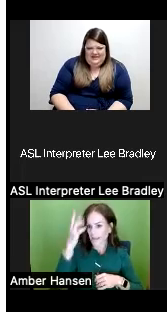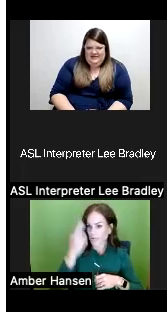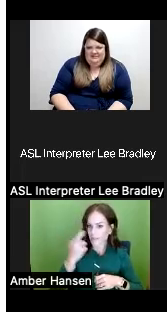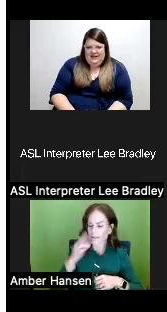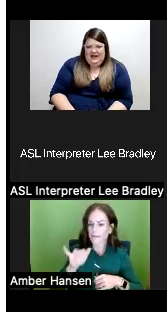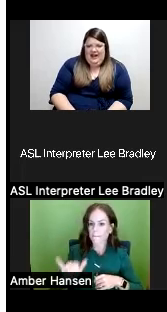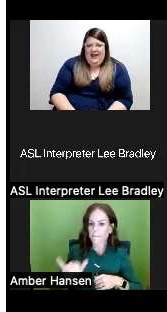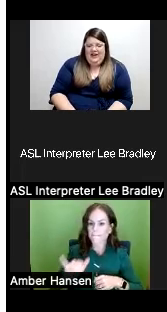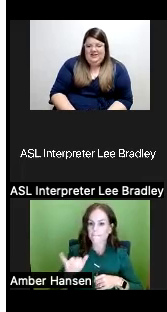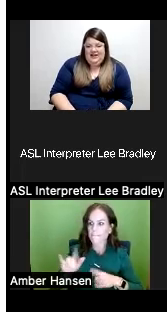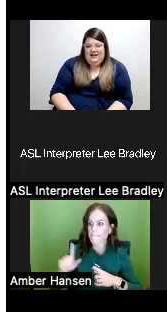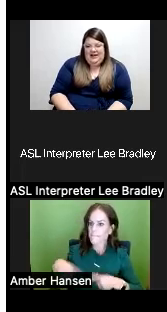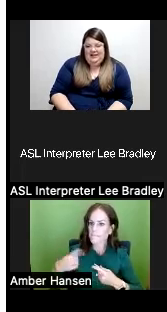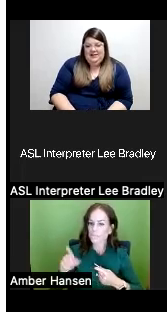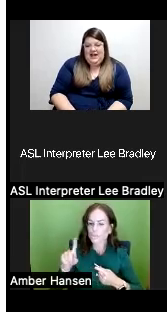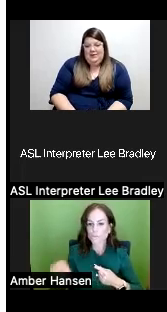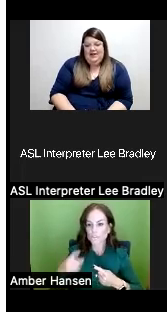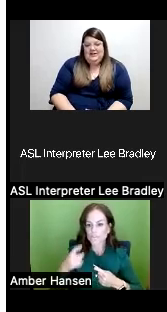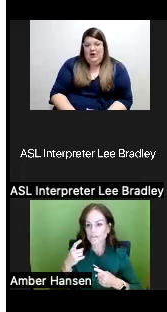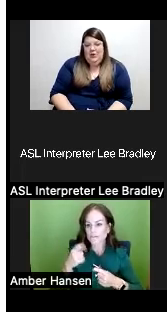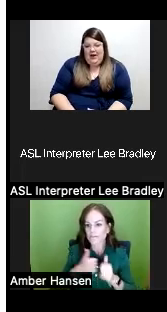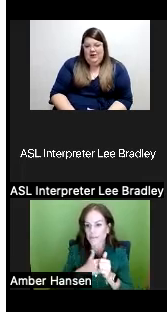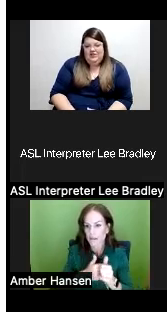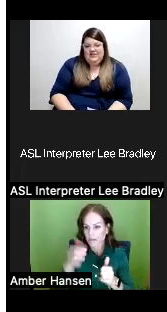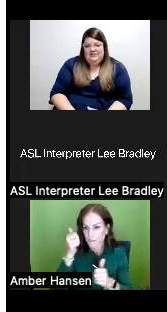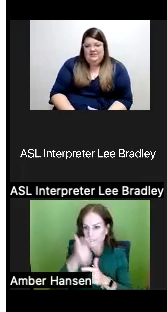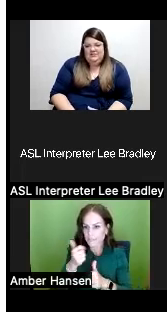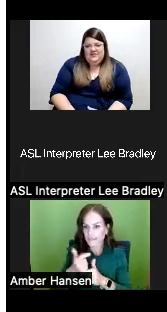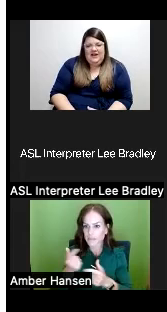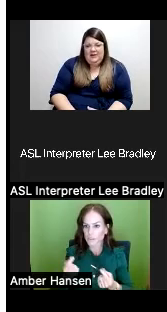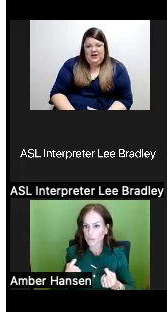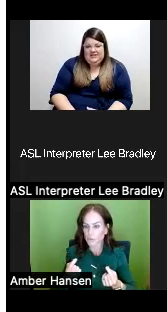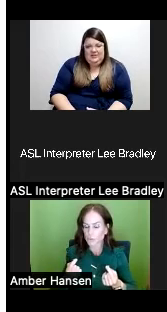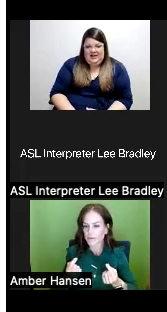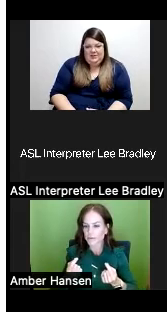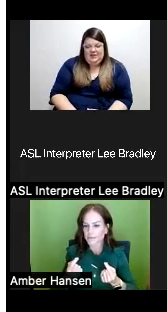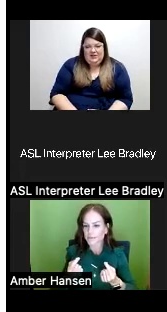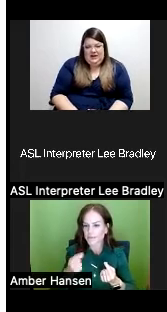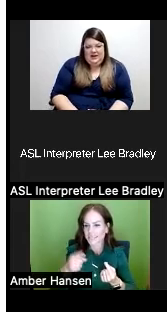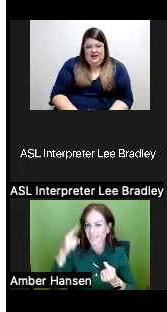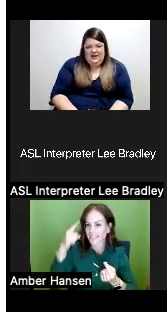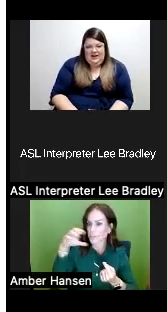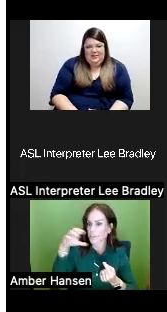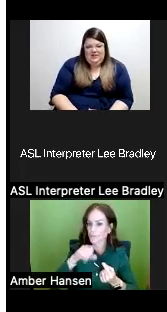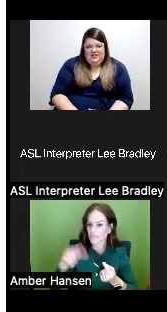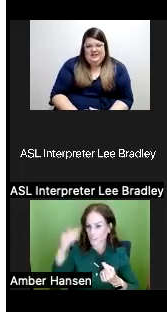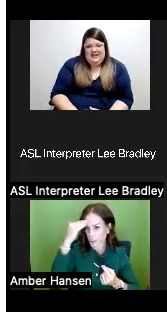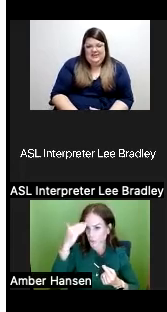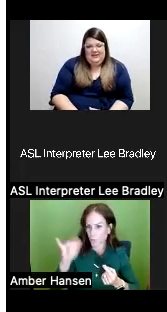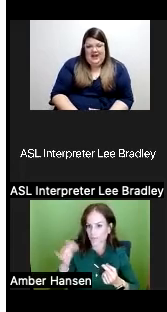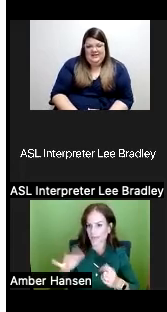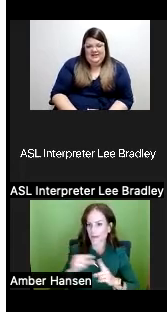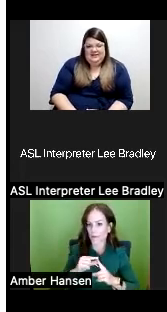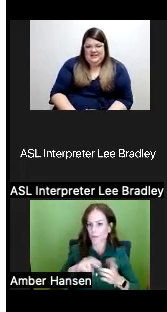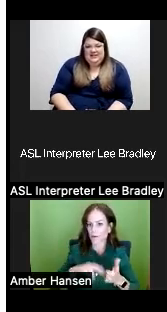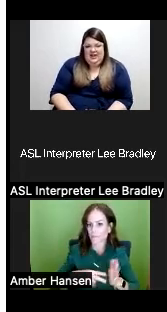is? And her dad at that time realized, oh, wow, she's just following her siblings, what they're doing, but she's missing some